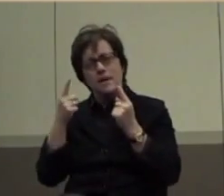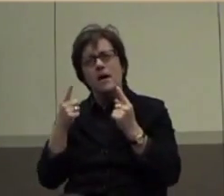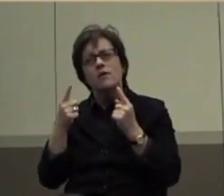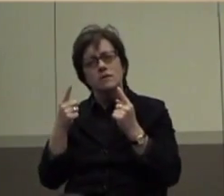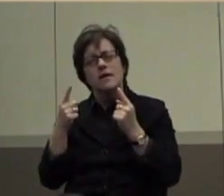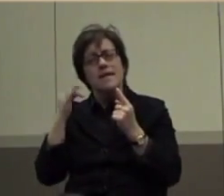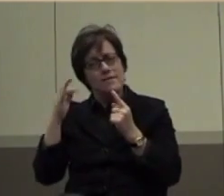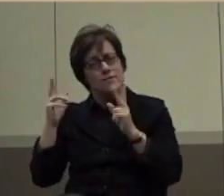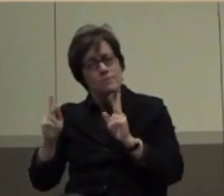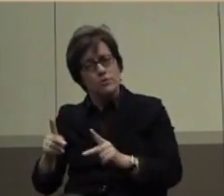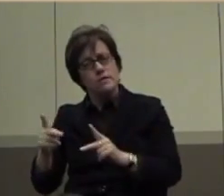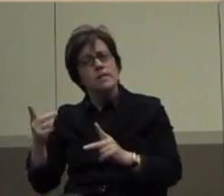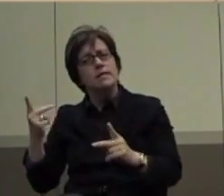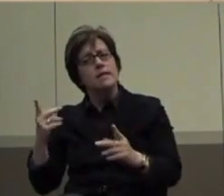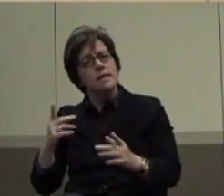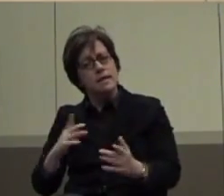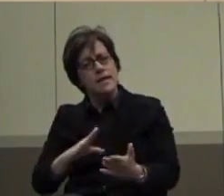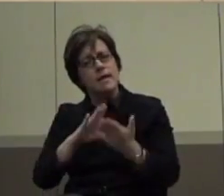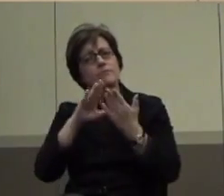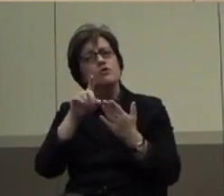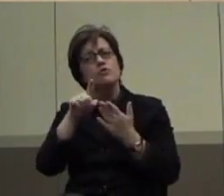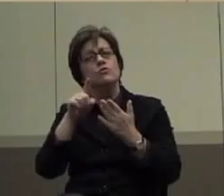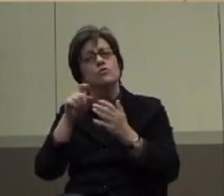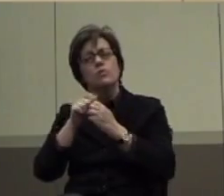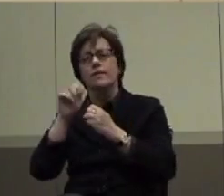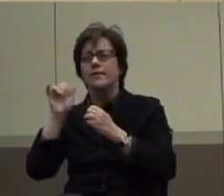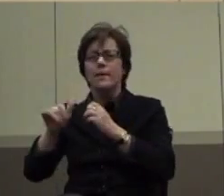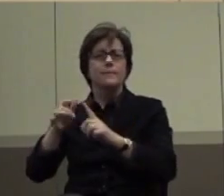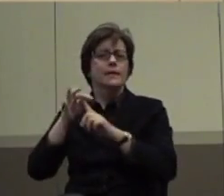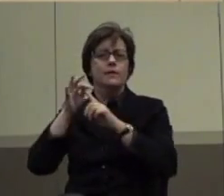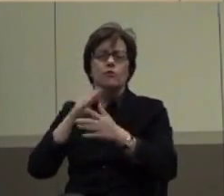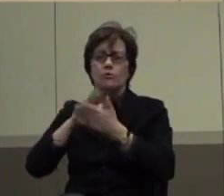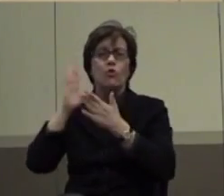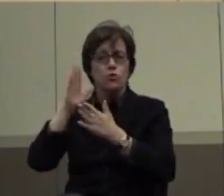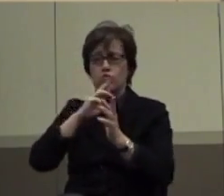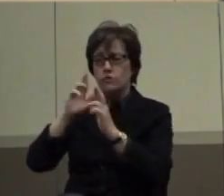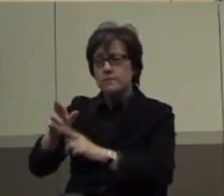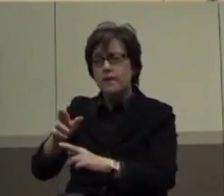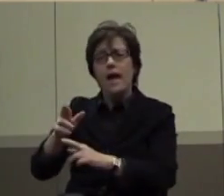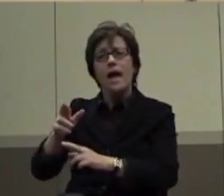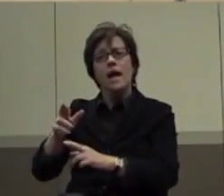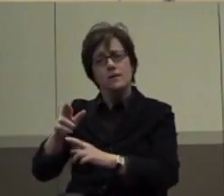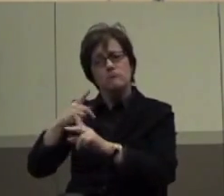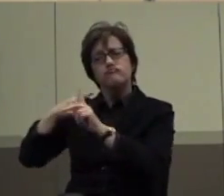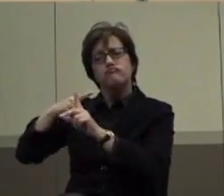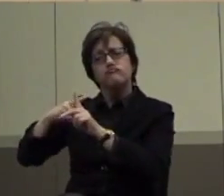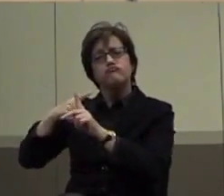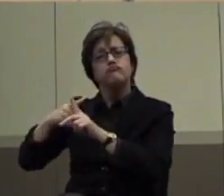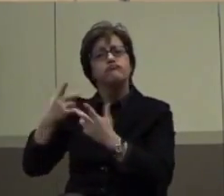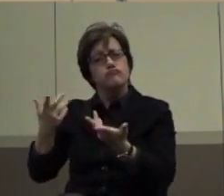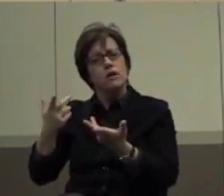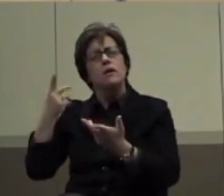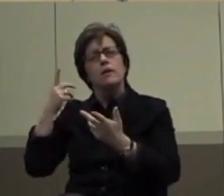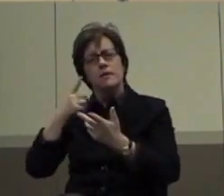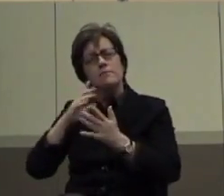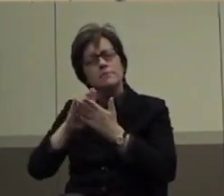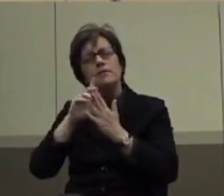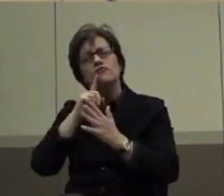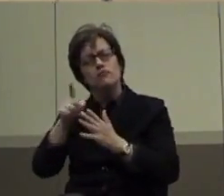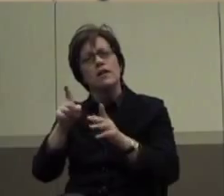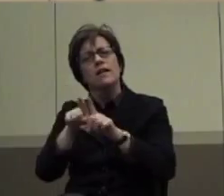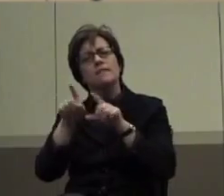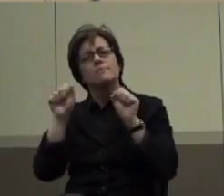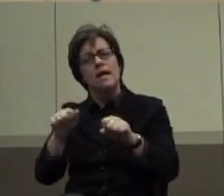favorably if a person came at you in that approach? If they talk to you about this, would you probably respond? I want you to be as real as you can